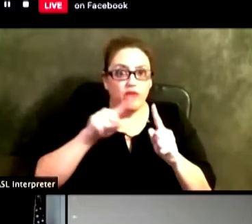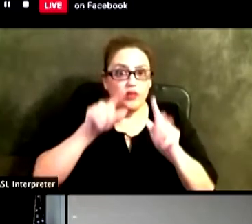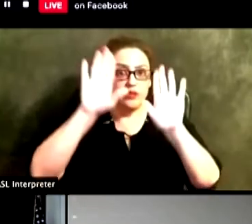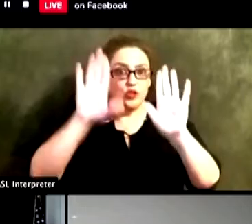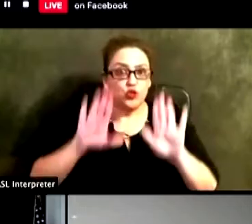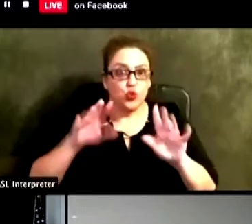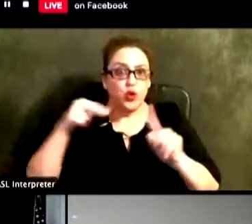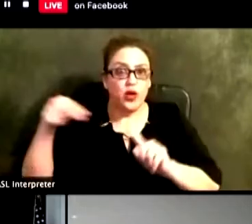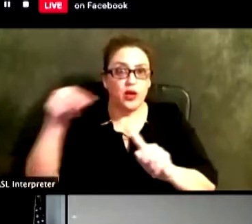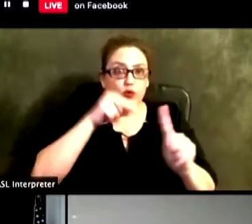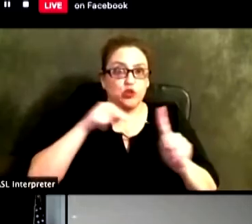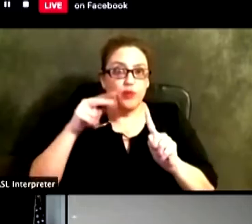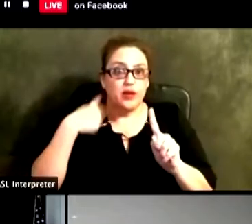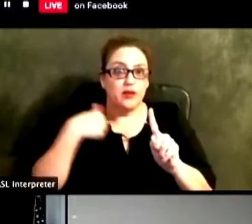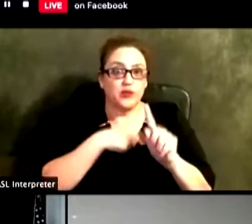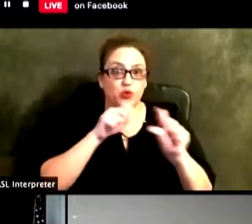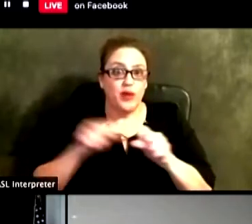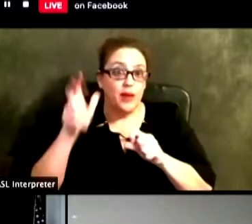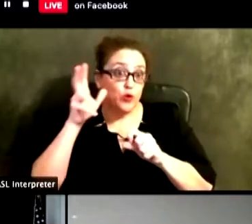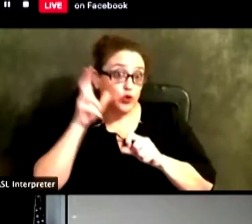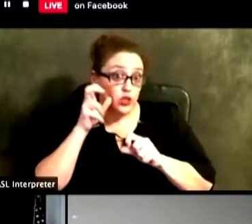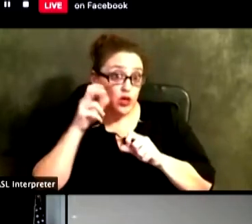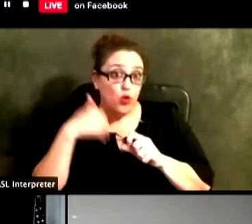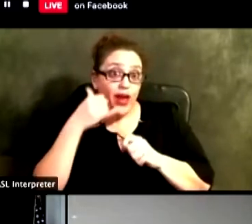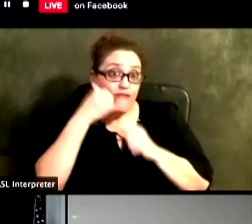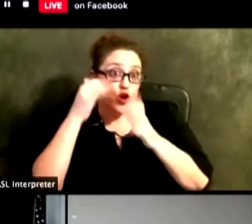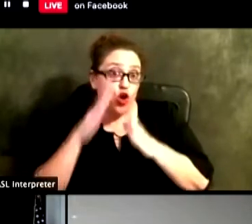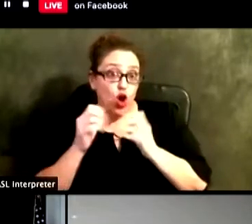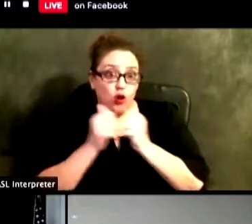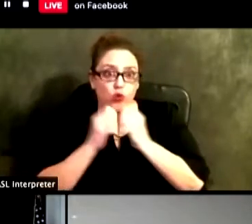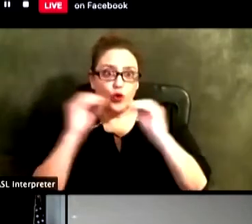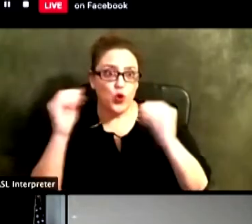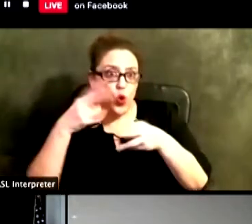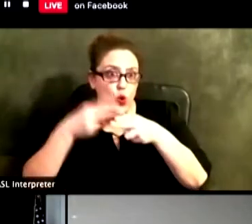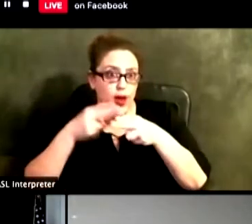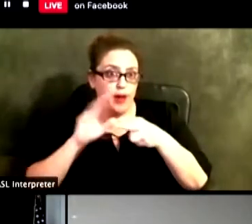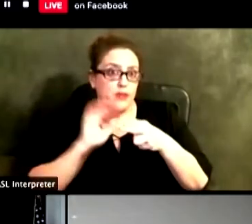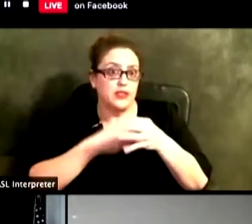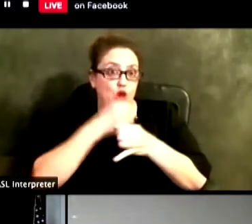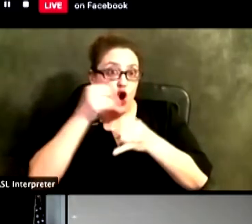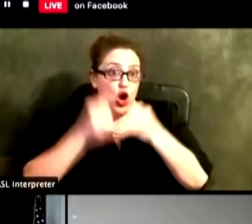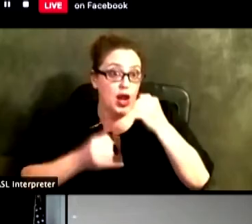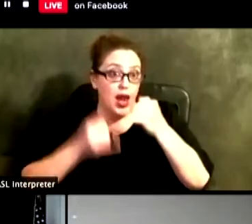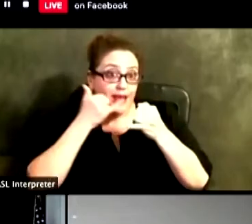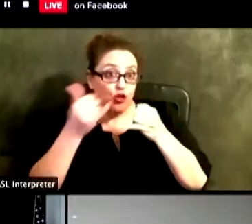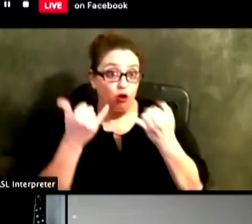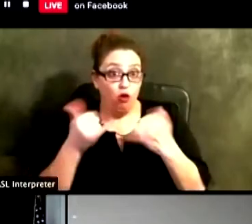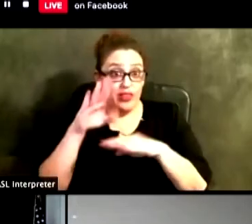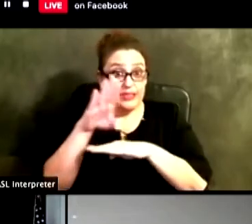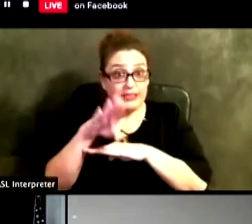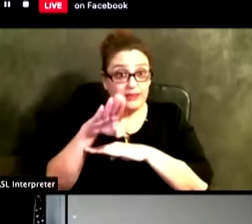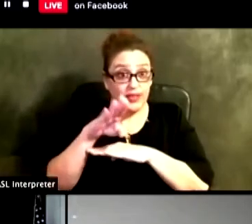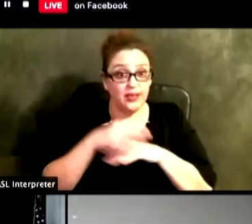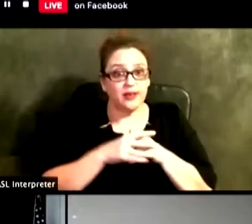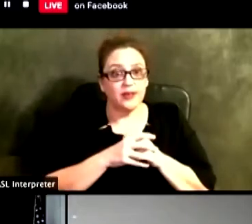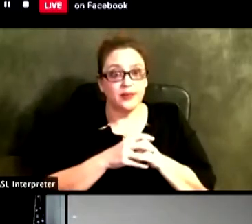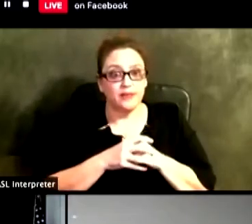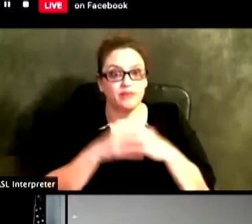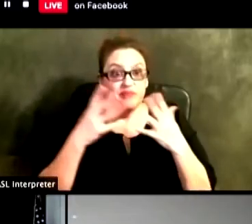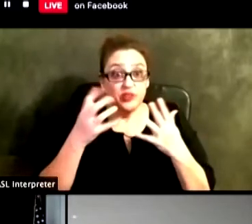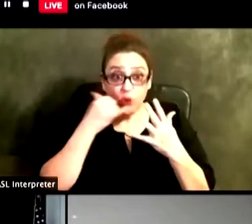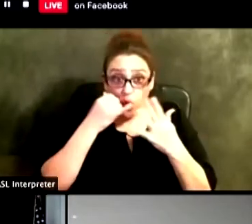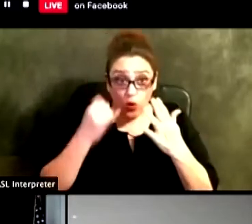hear. I have a caller who didn't give us a name. This will be our last call of the evening. Caller, if